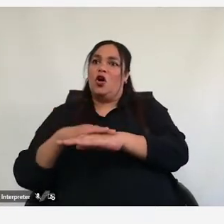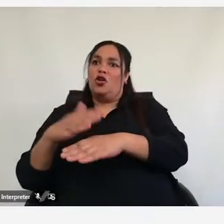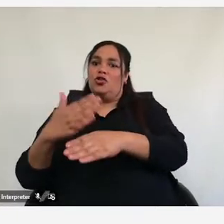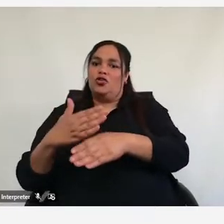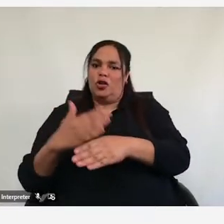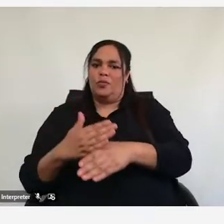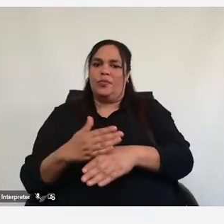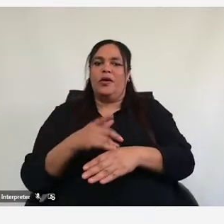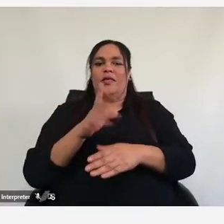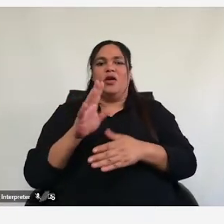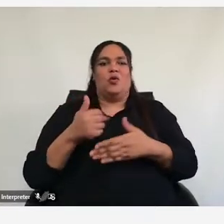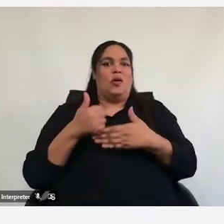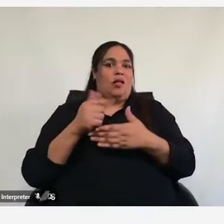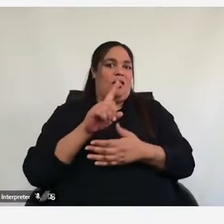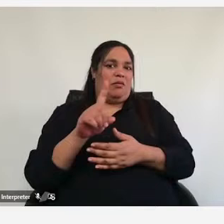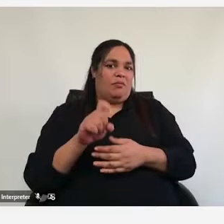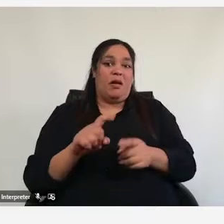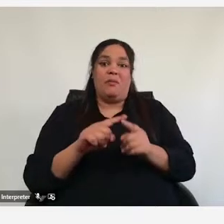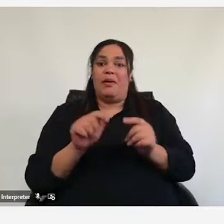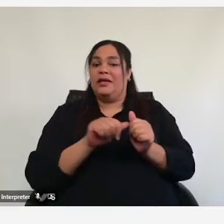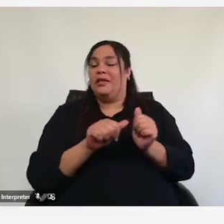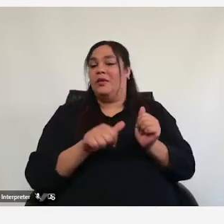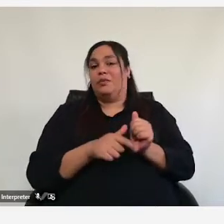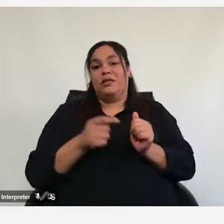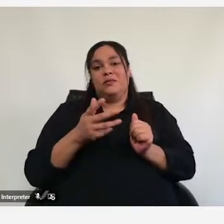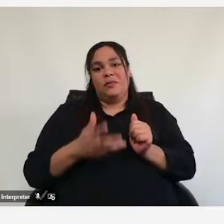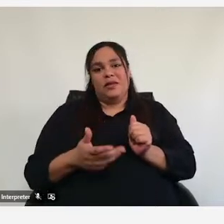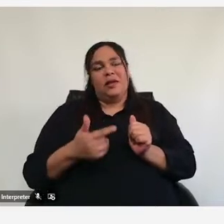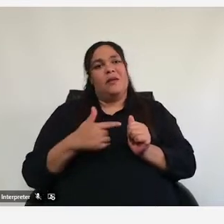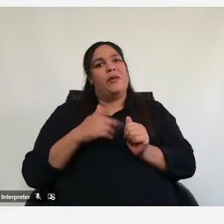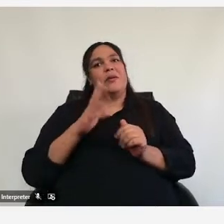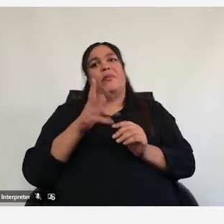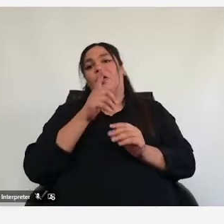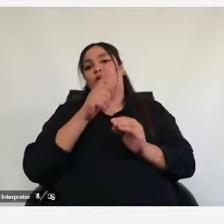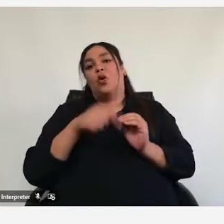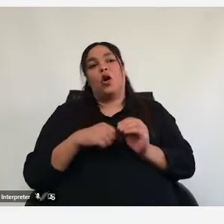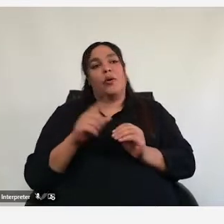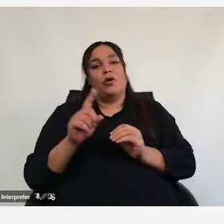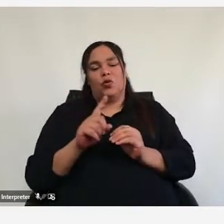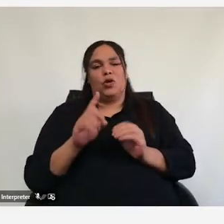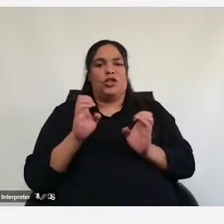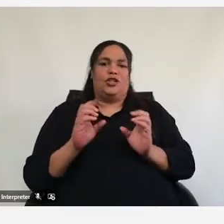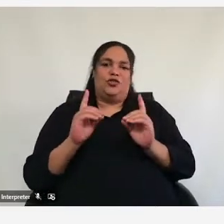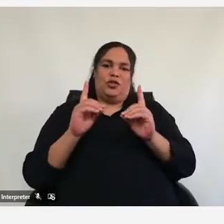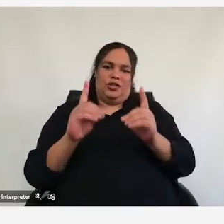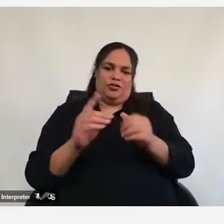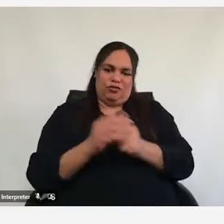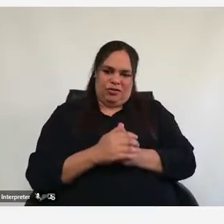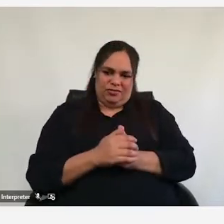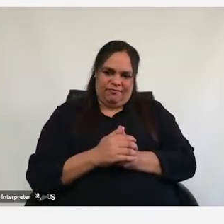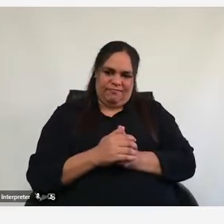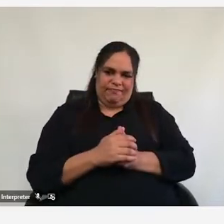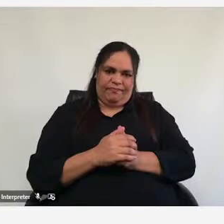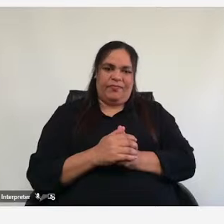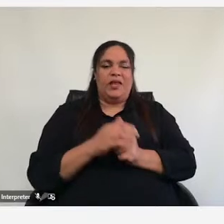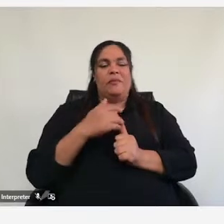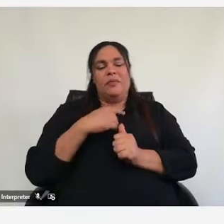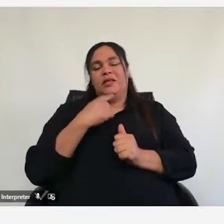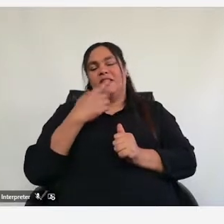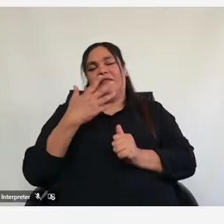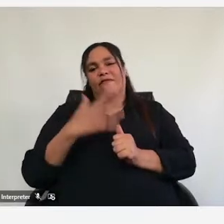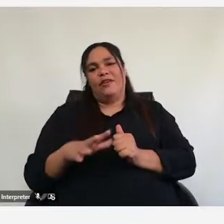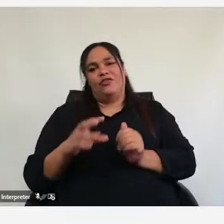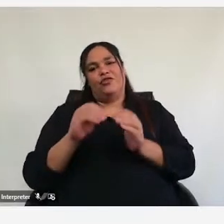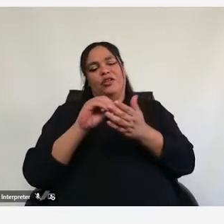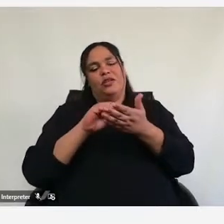will assist. But Deputy Speaker, let me just talk about education. I've mentioned it in